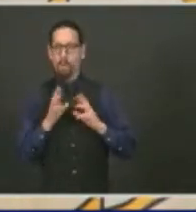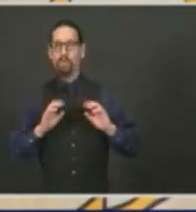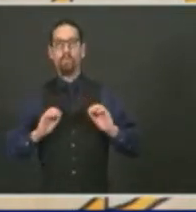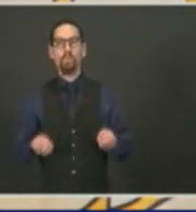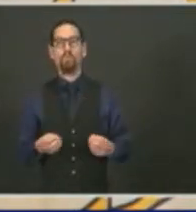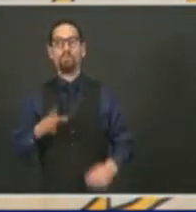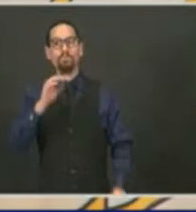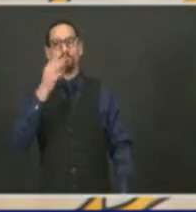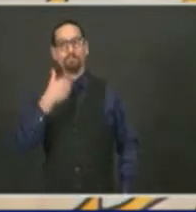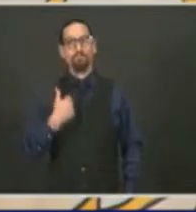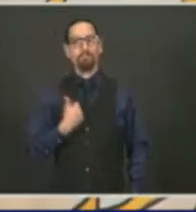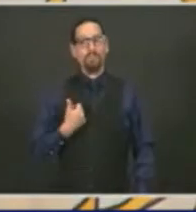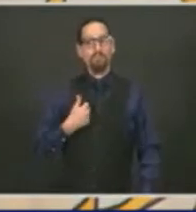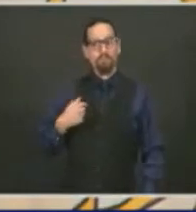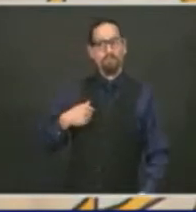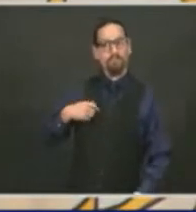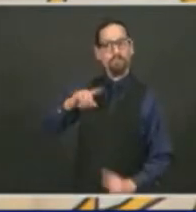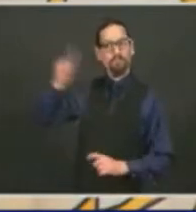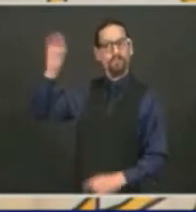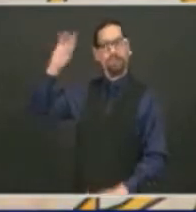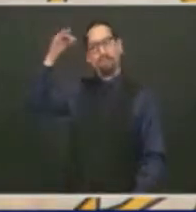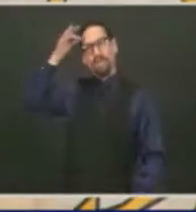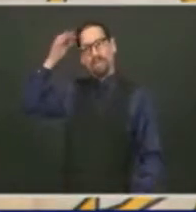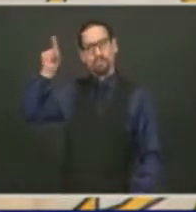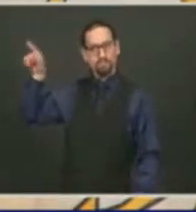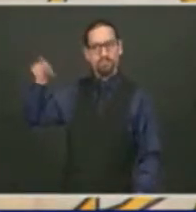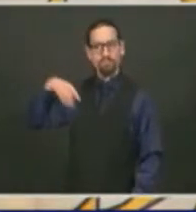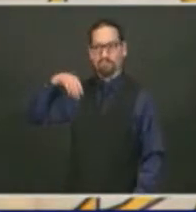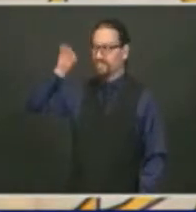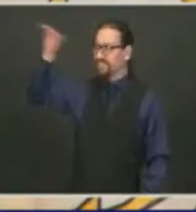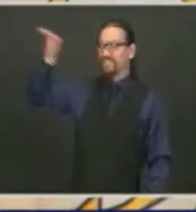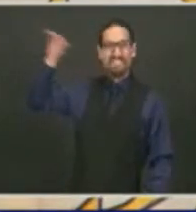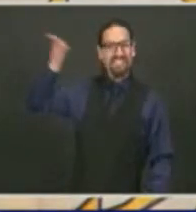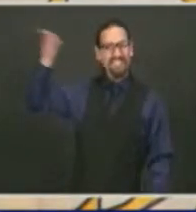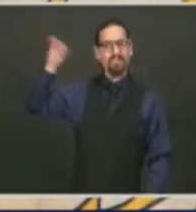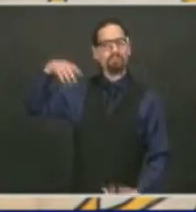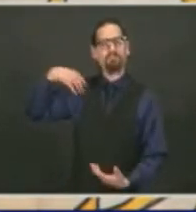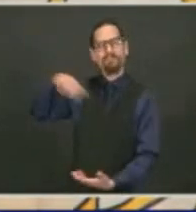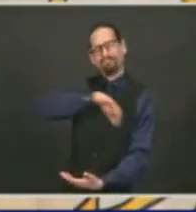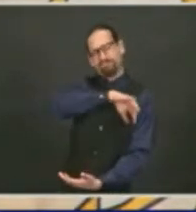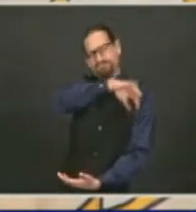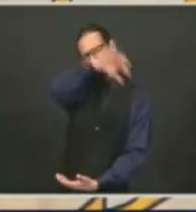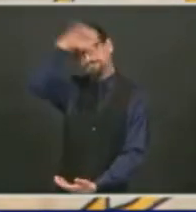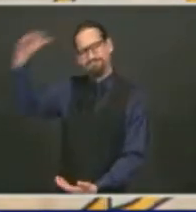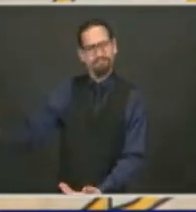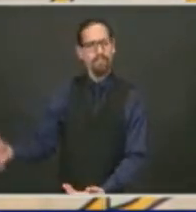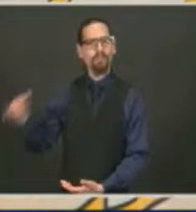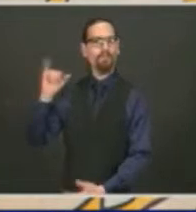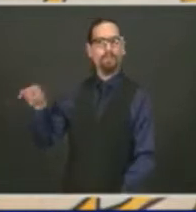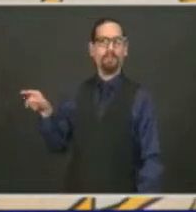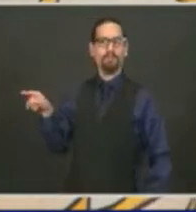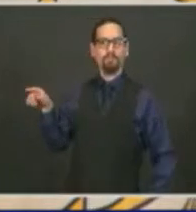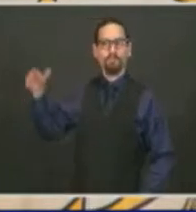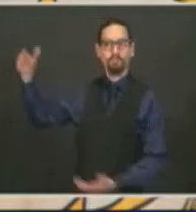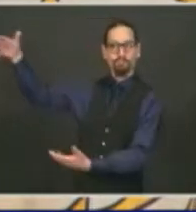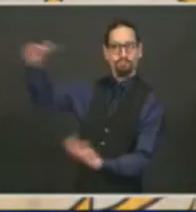and asked for a lot of them. Dr. Birx was terrific. I appealed directly to